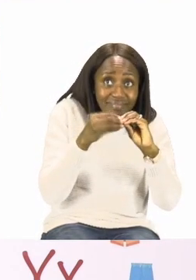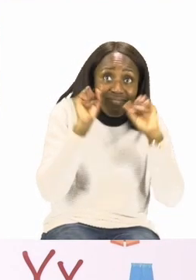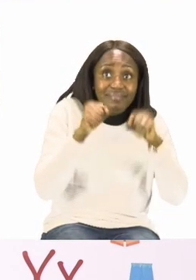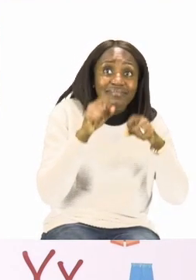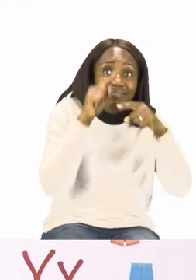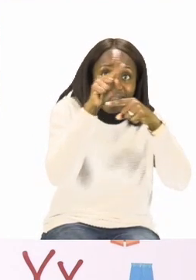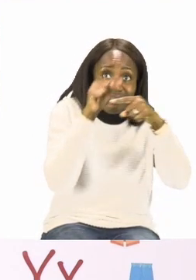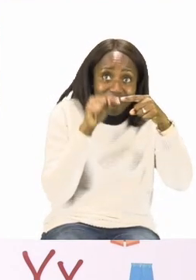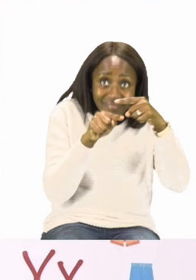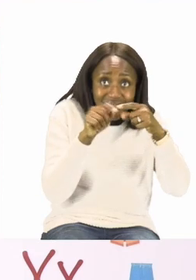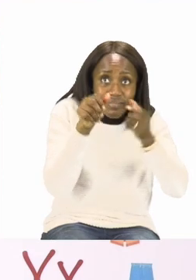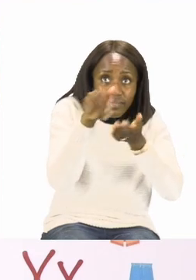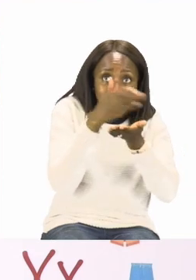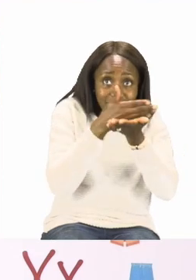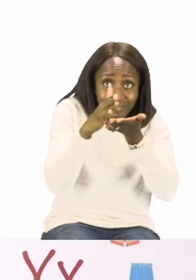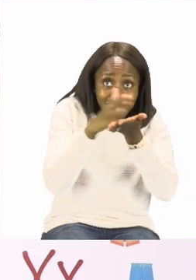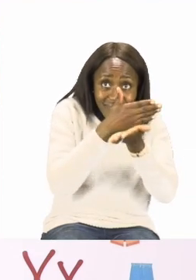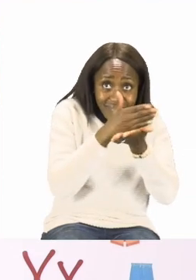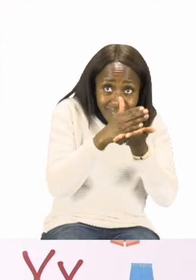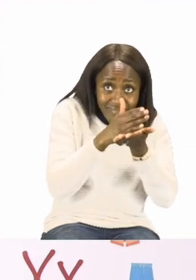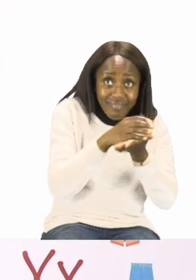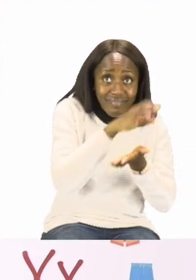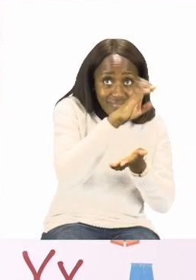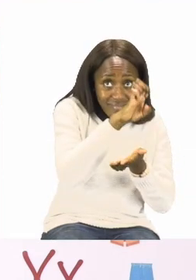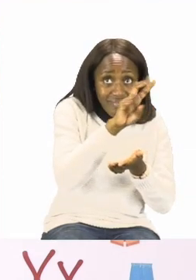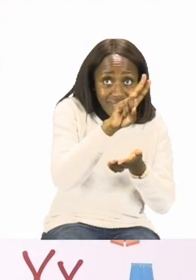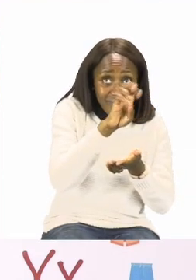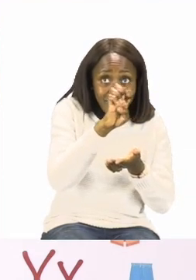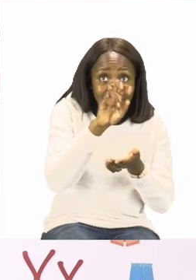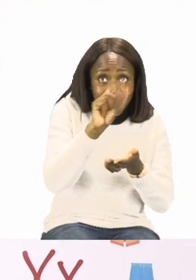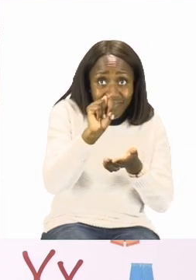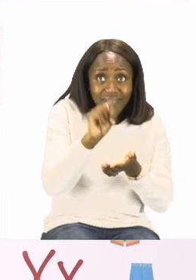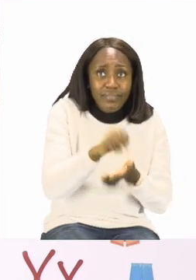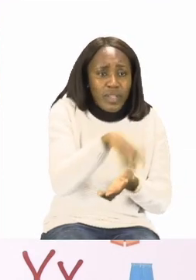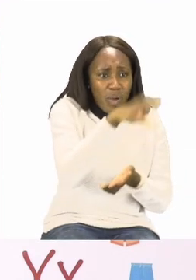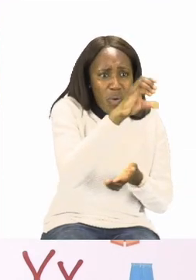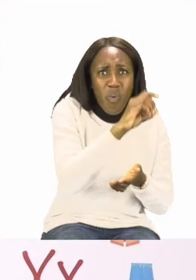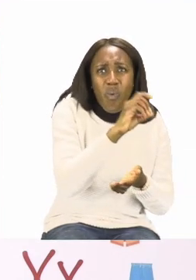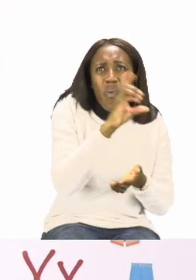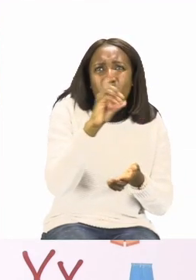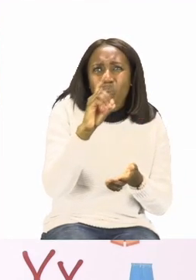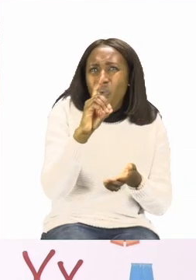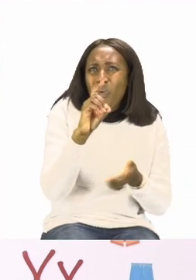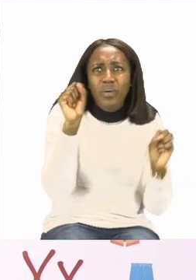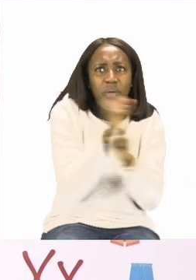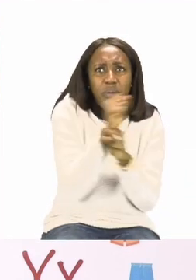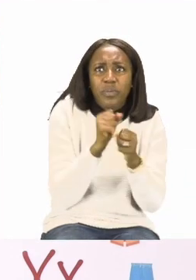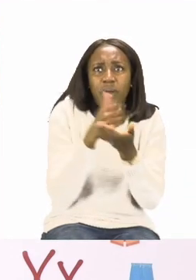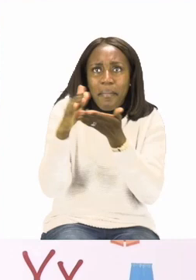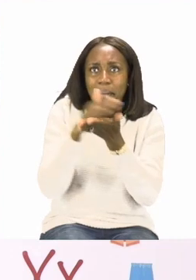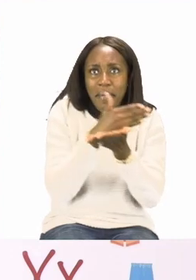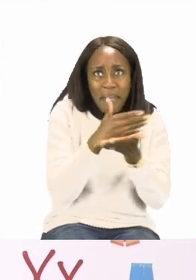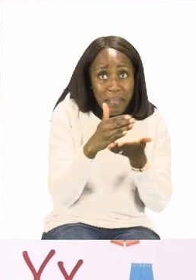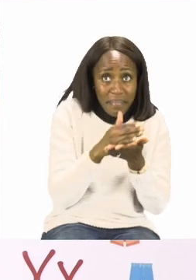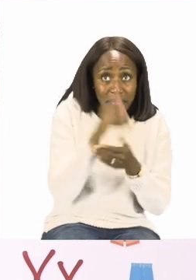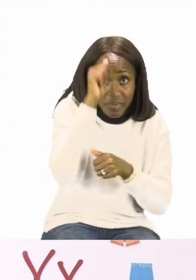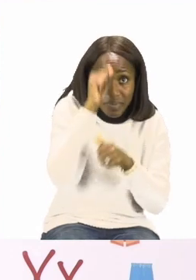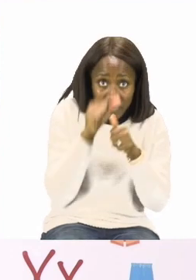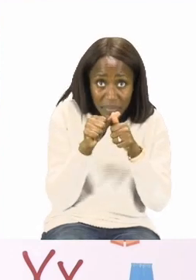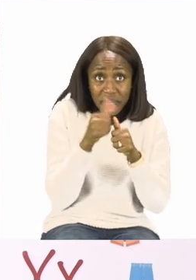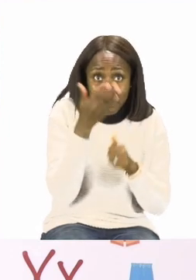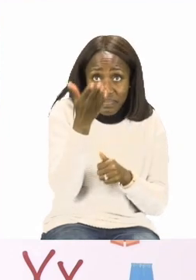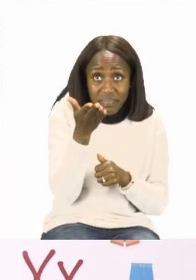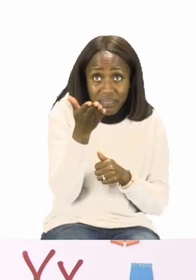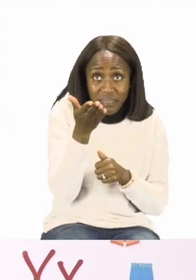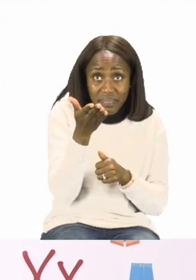0, 2, 4, 6, and 8. And then odd Todd has his numbers 1,